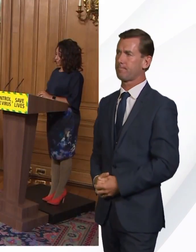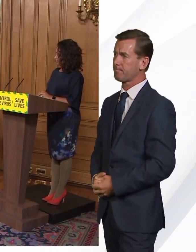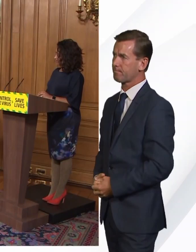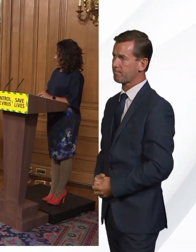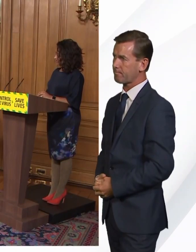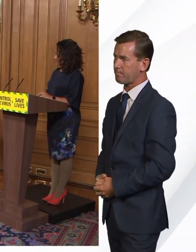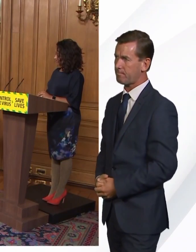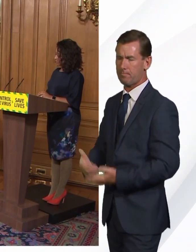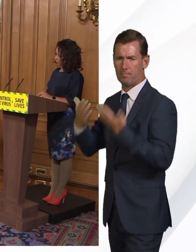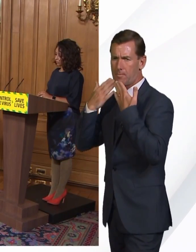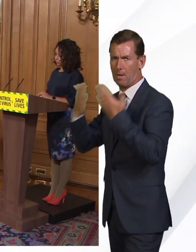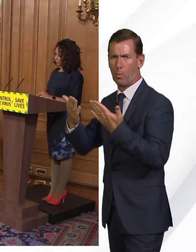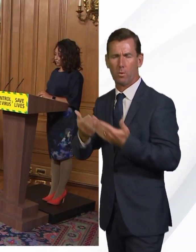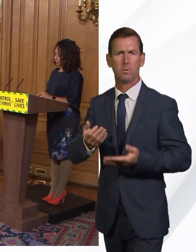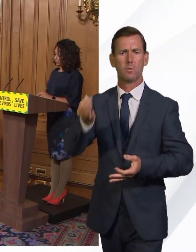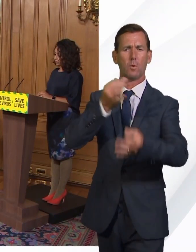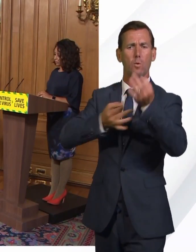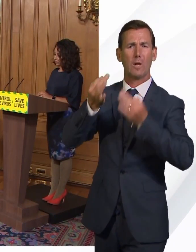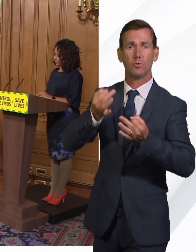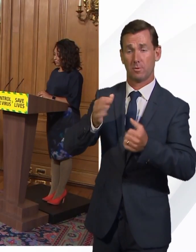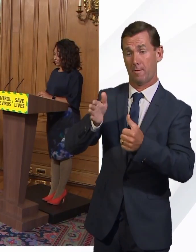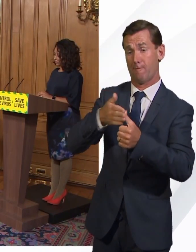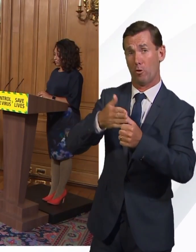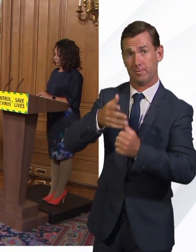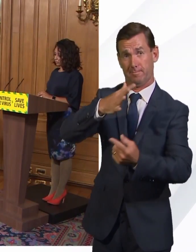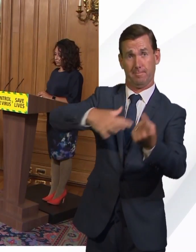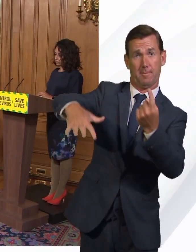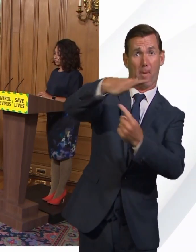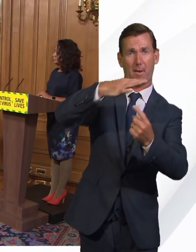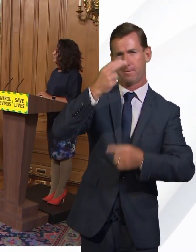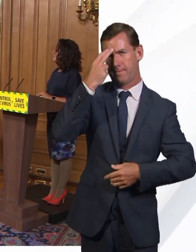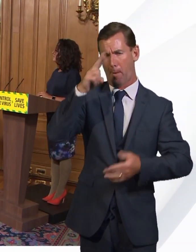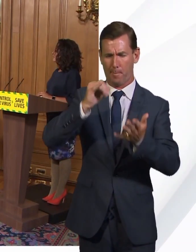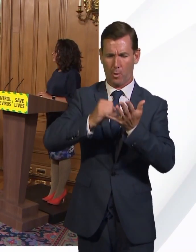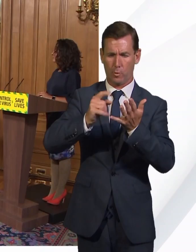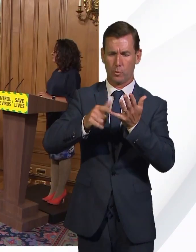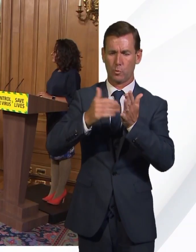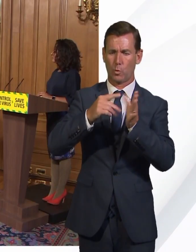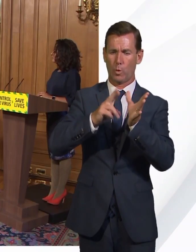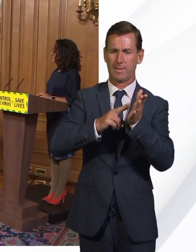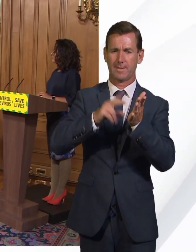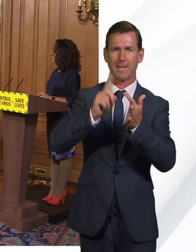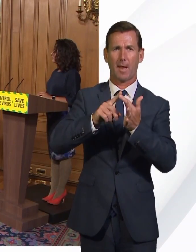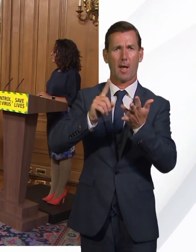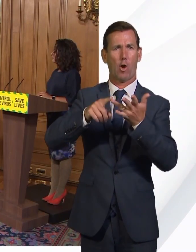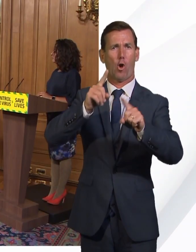indeed. Questions, firstly, from the public. We have Susanna from Oxford.